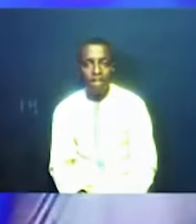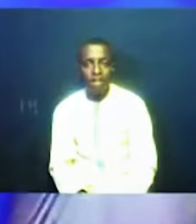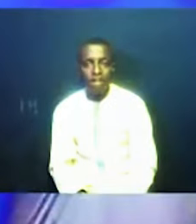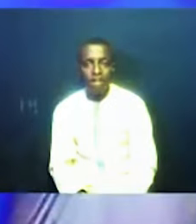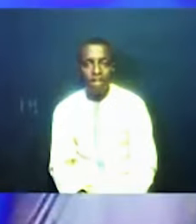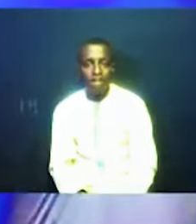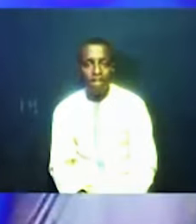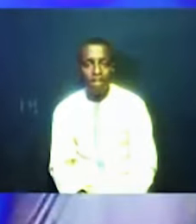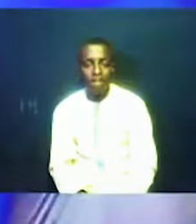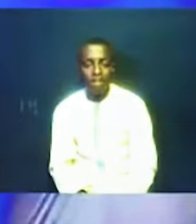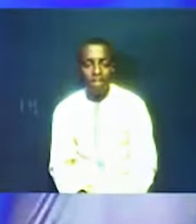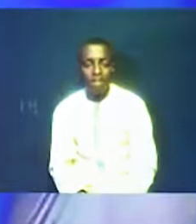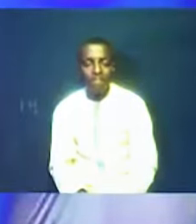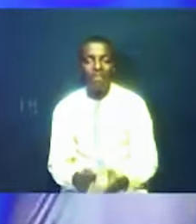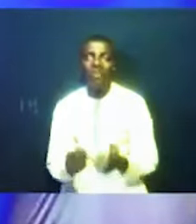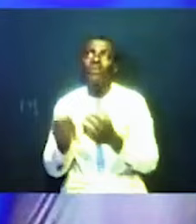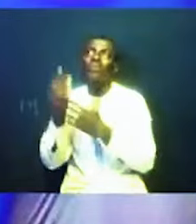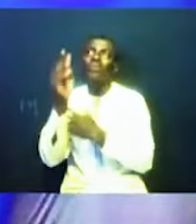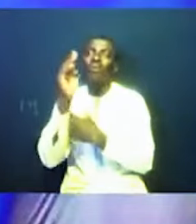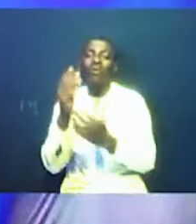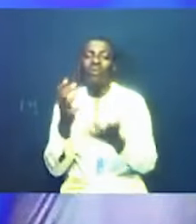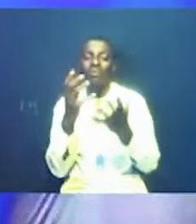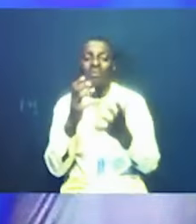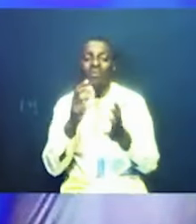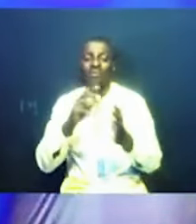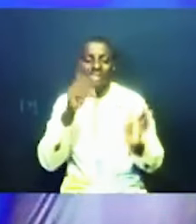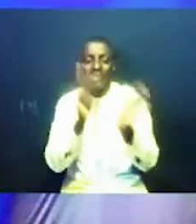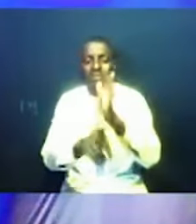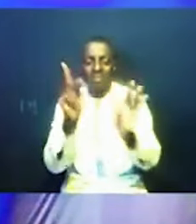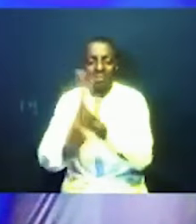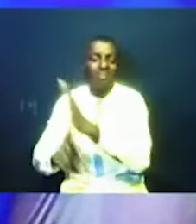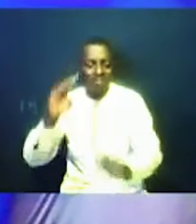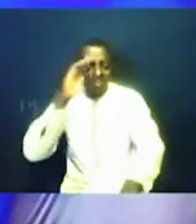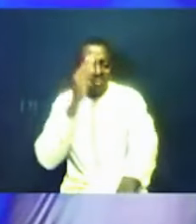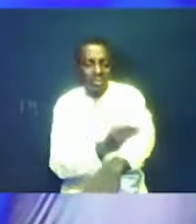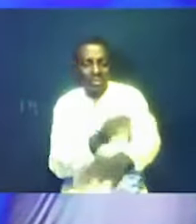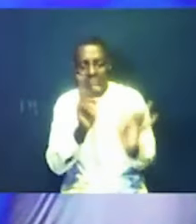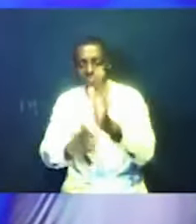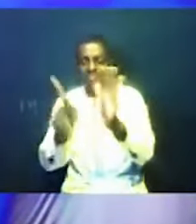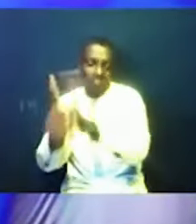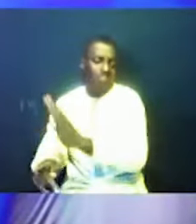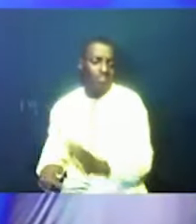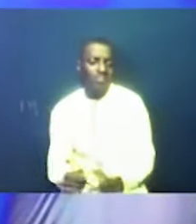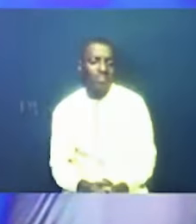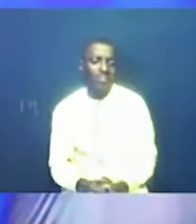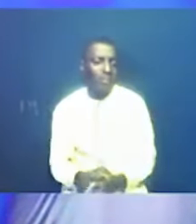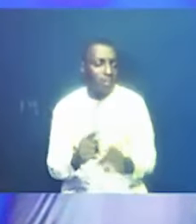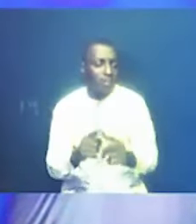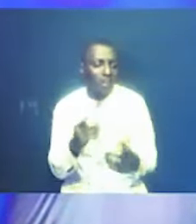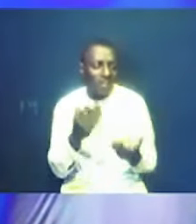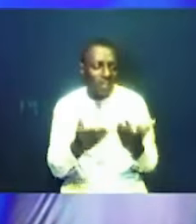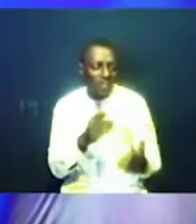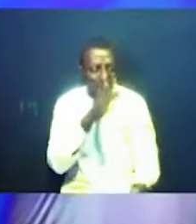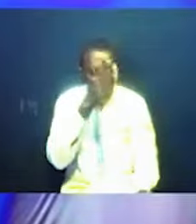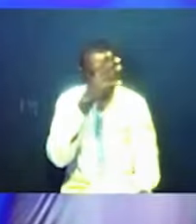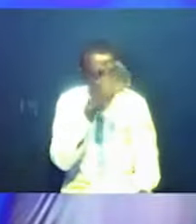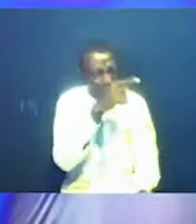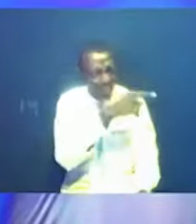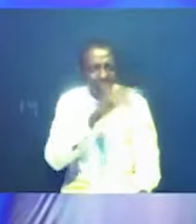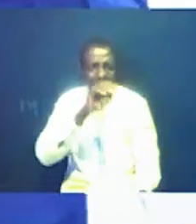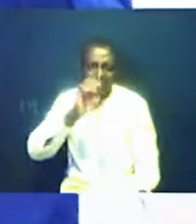God wanted to kill them. But the father could have saved